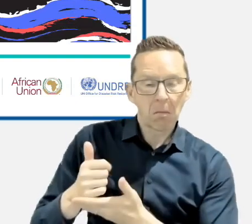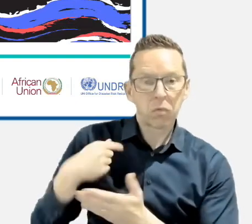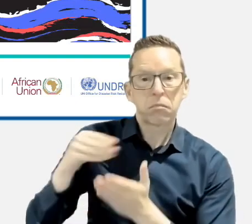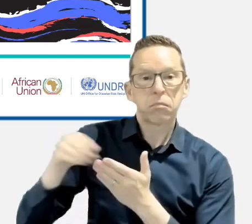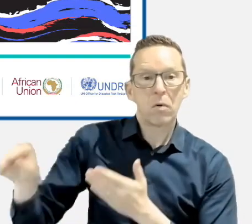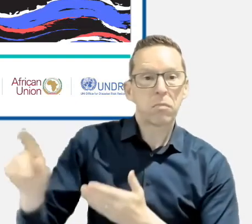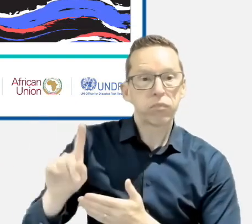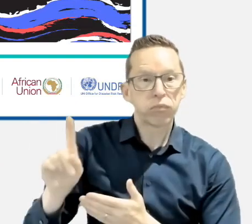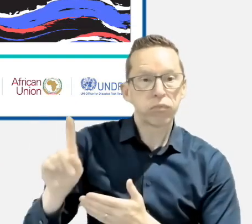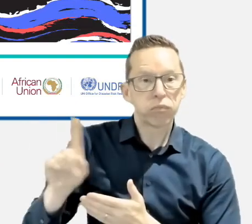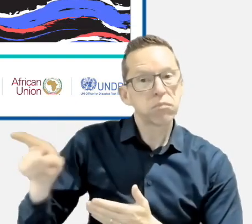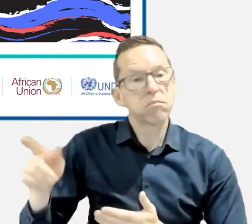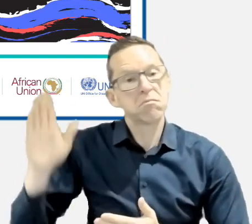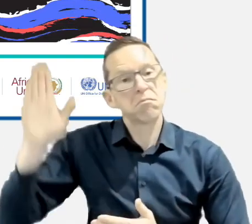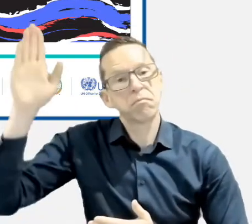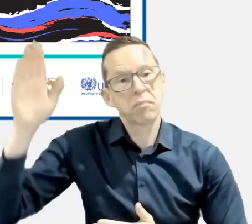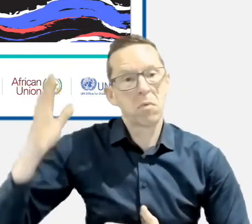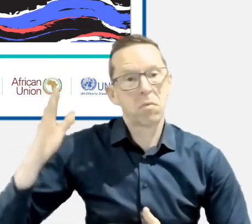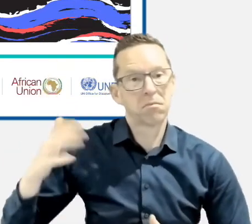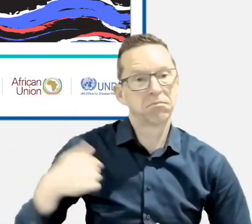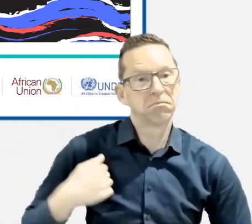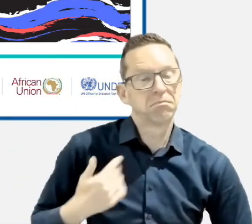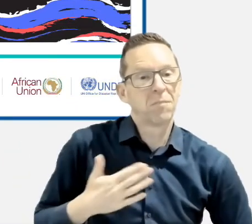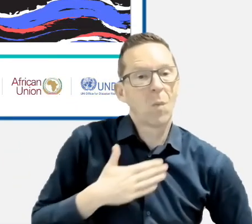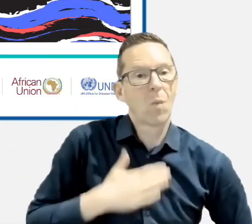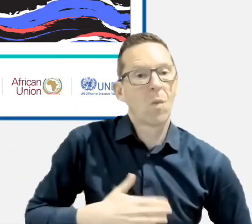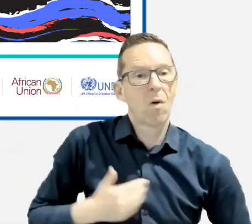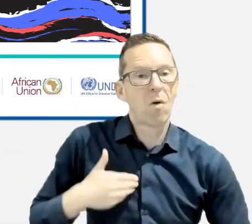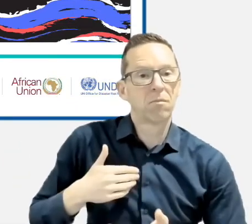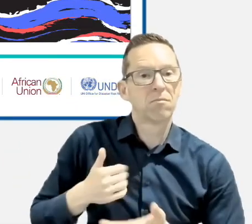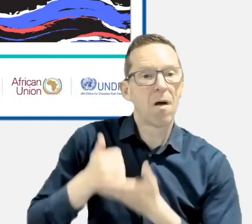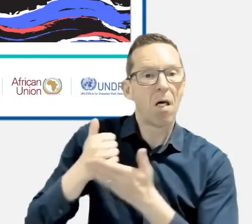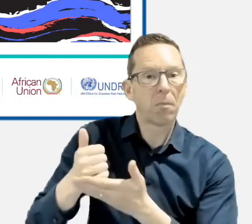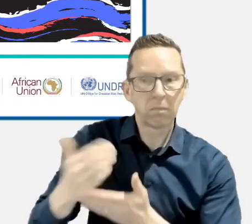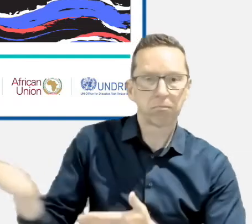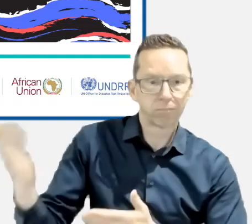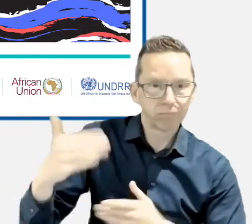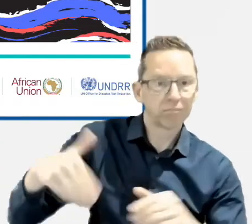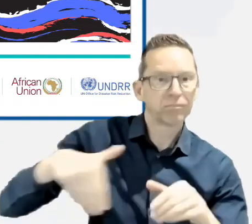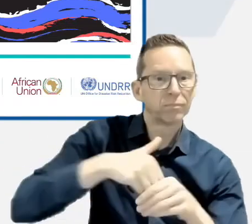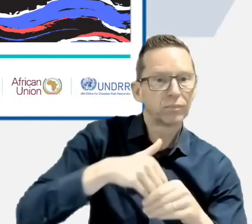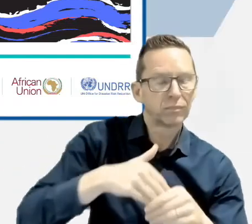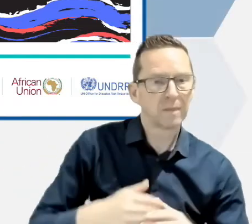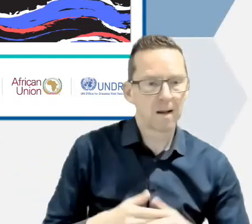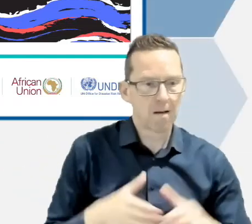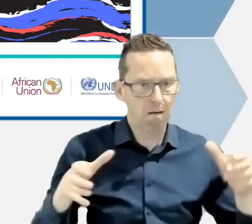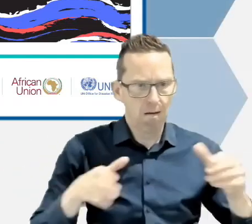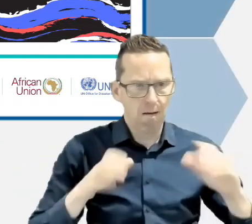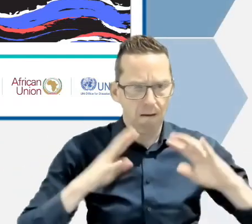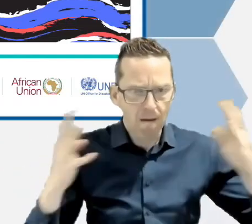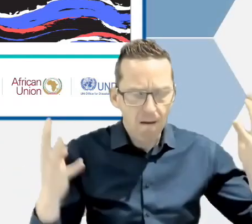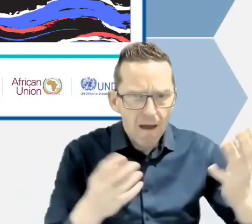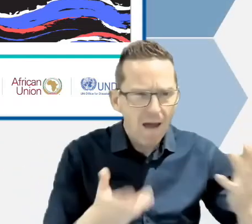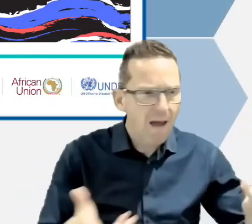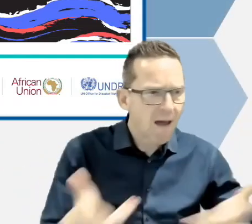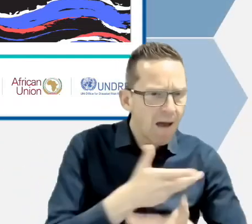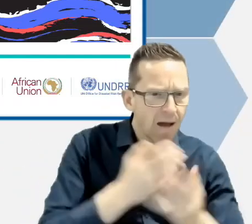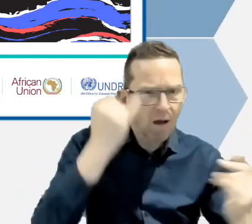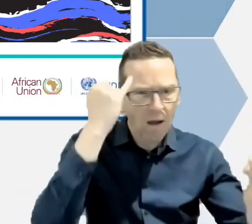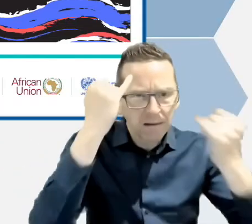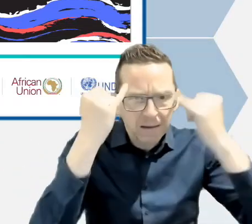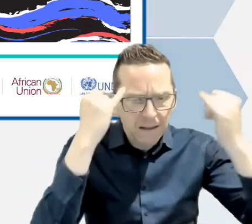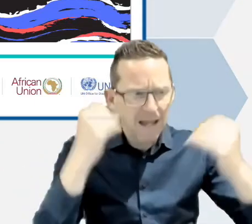that as disaster risk reduction practitioners, we can influence, we cannot do this alone, of